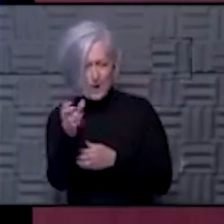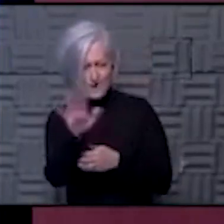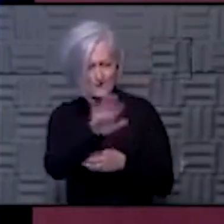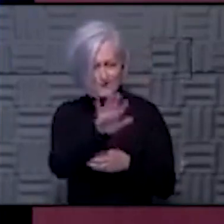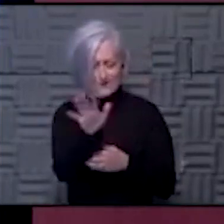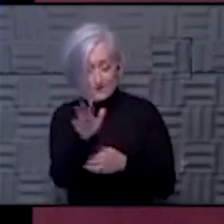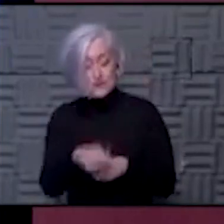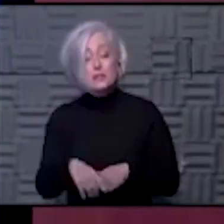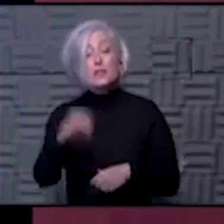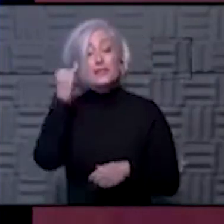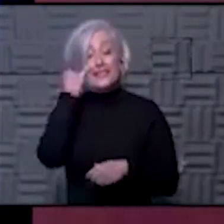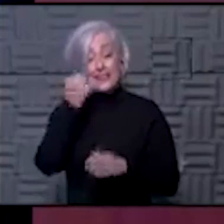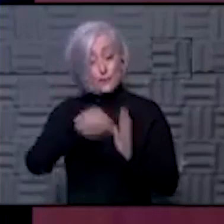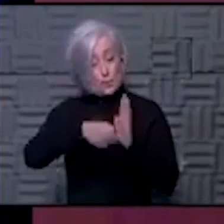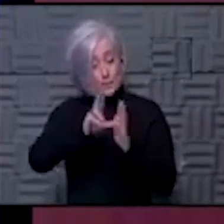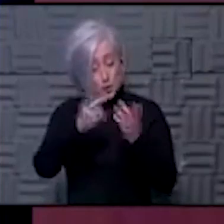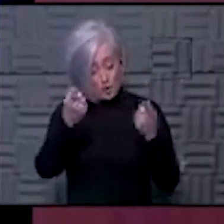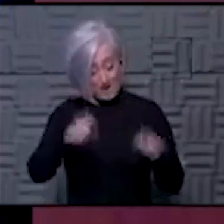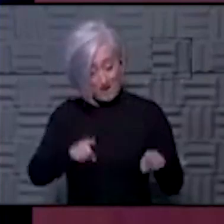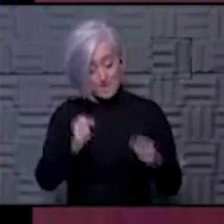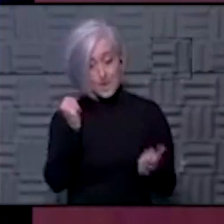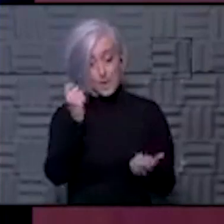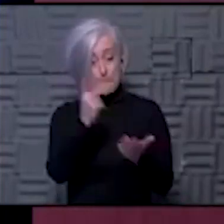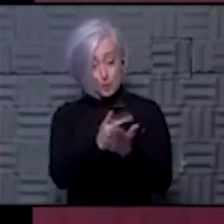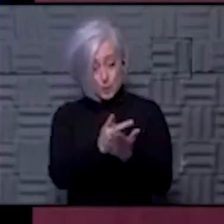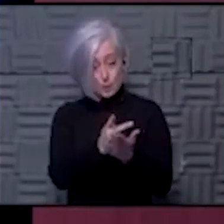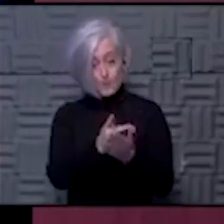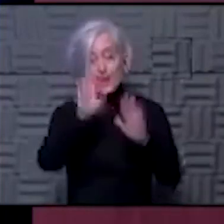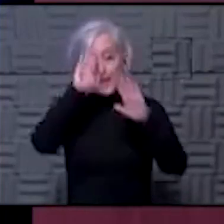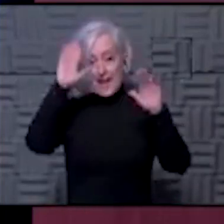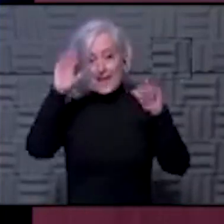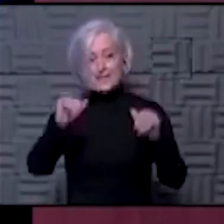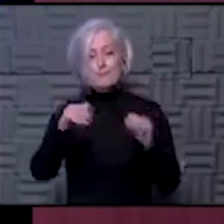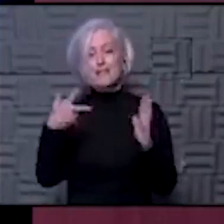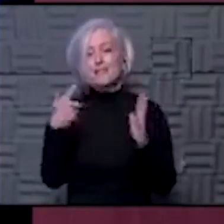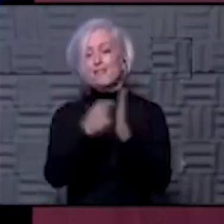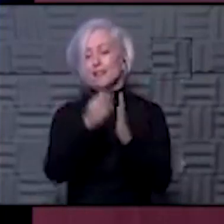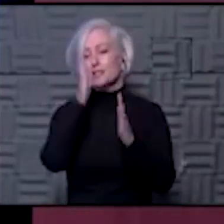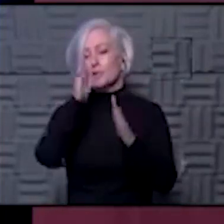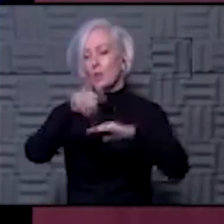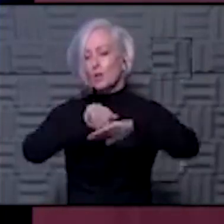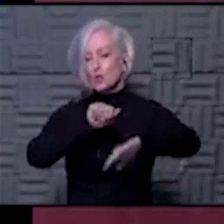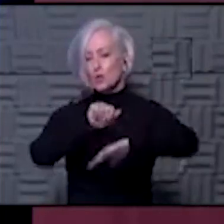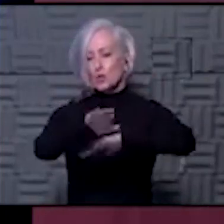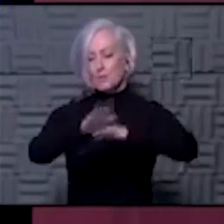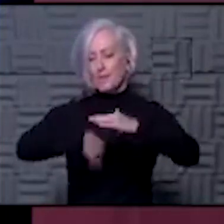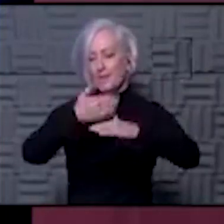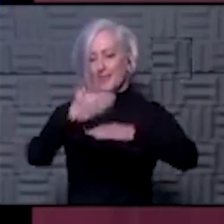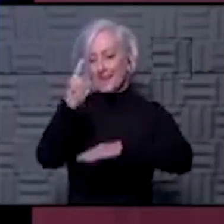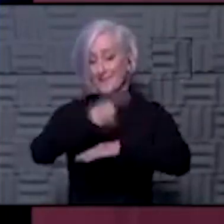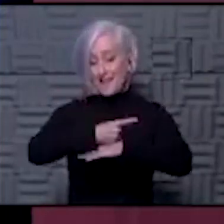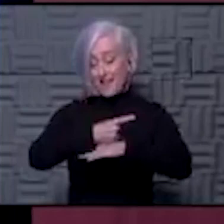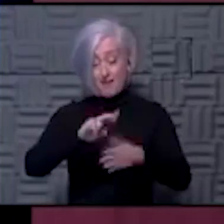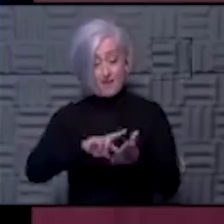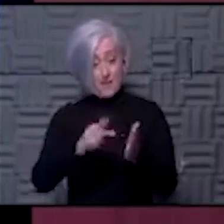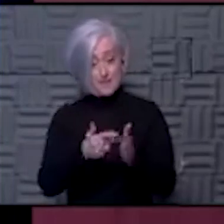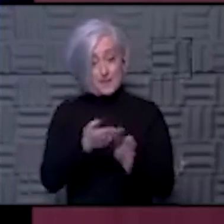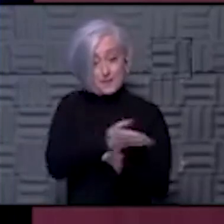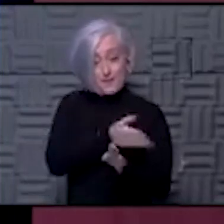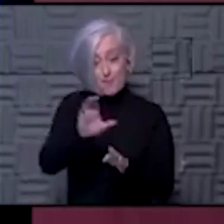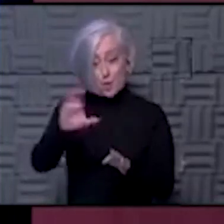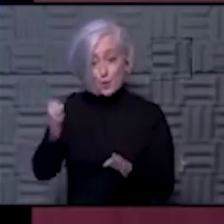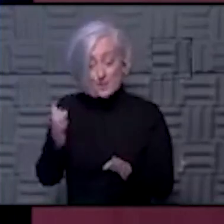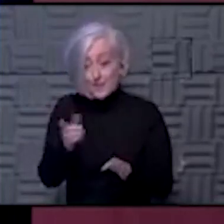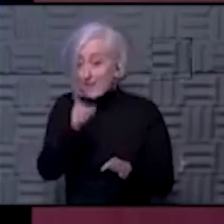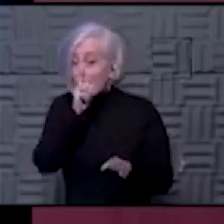if approved, then they expect the vaccine to ship the next day. That is a timeline that is before Christmas. So help